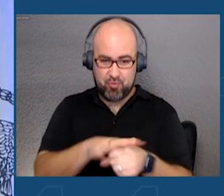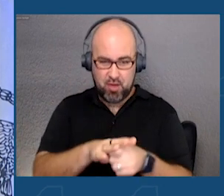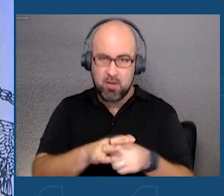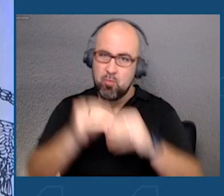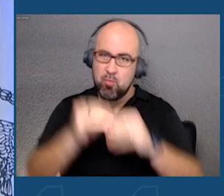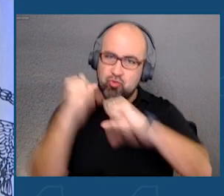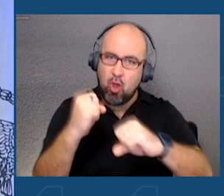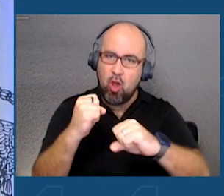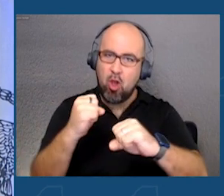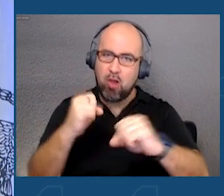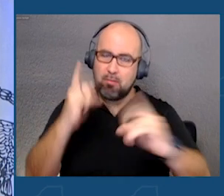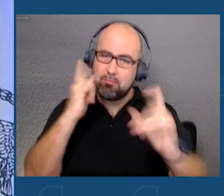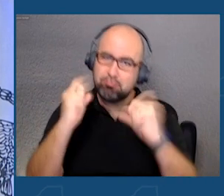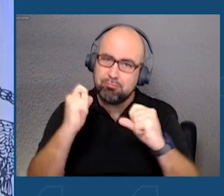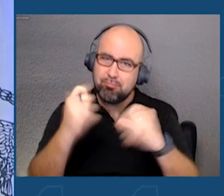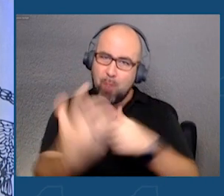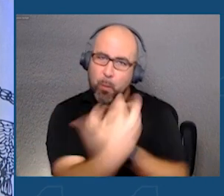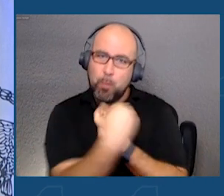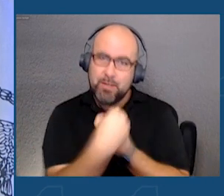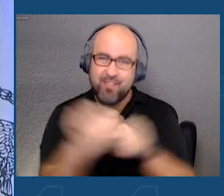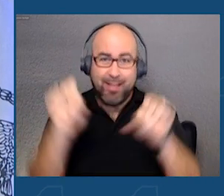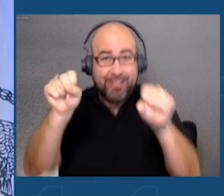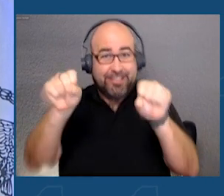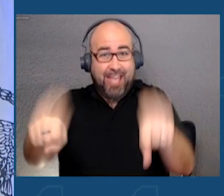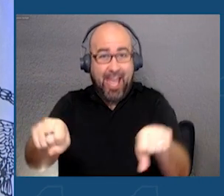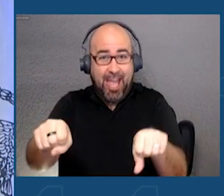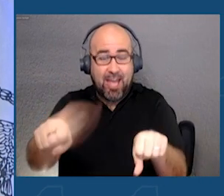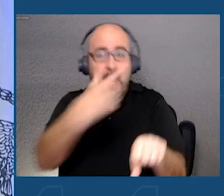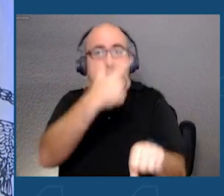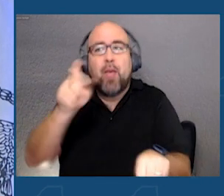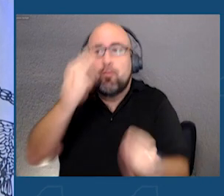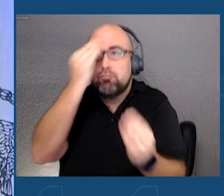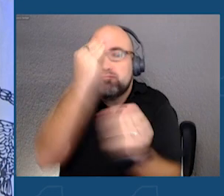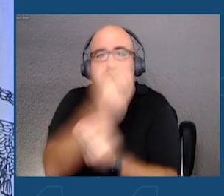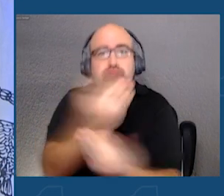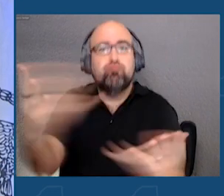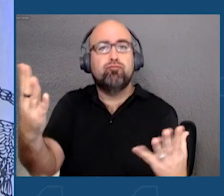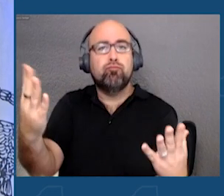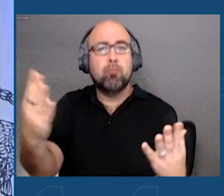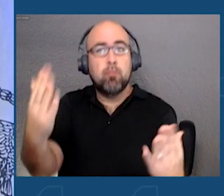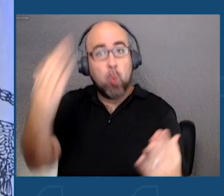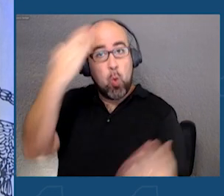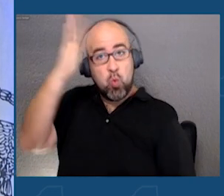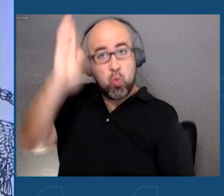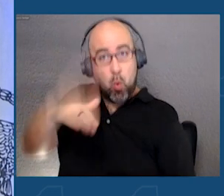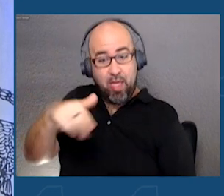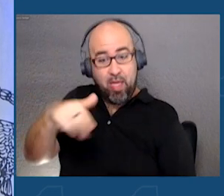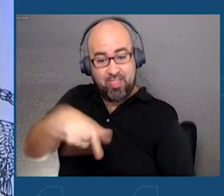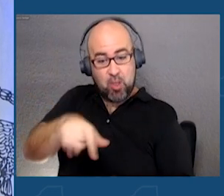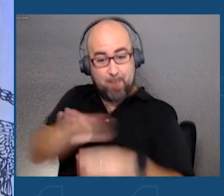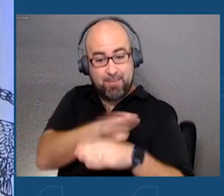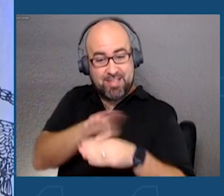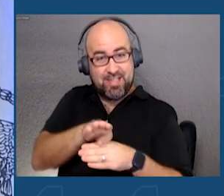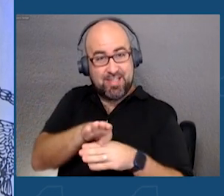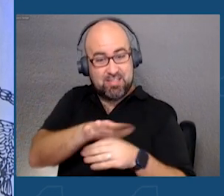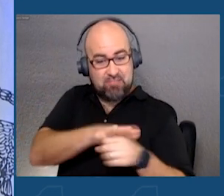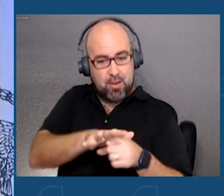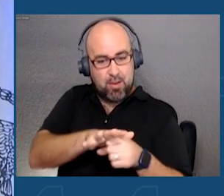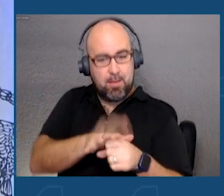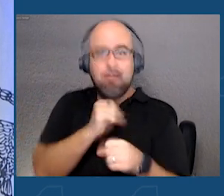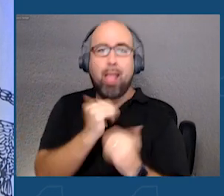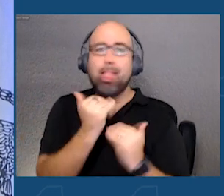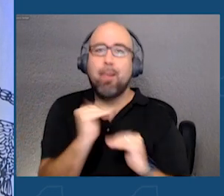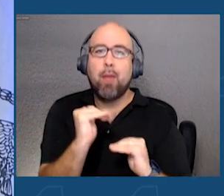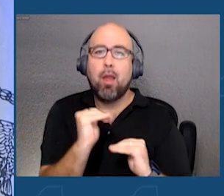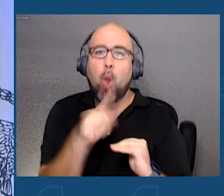can, because we have to ensure that people know that these are business districts, but they're not limited to that. They don't have to just